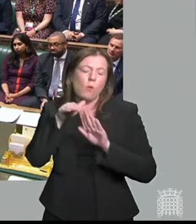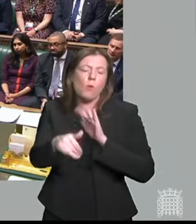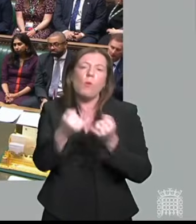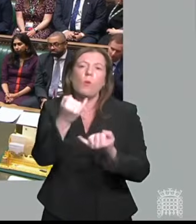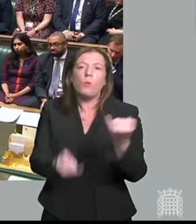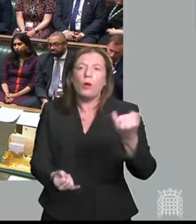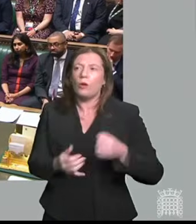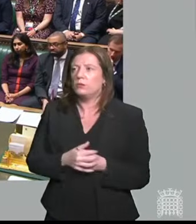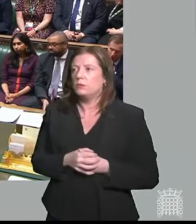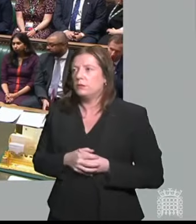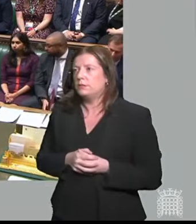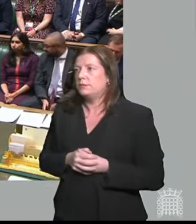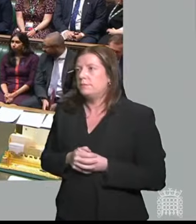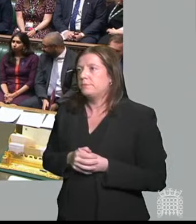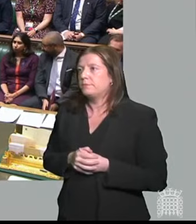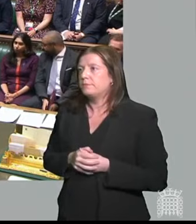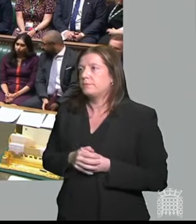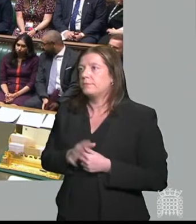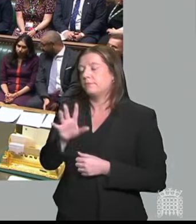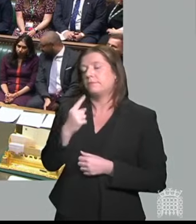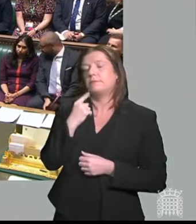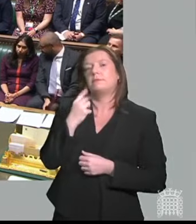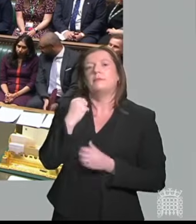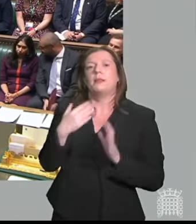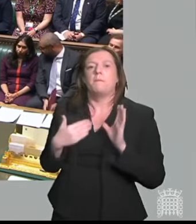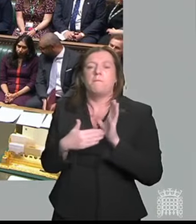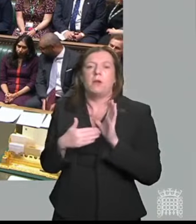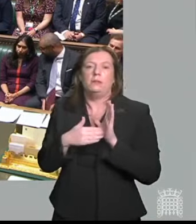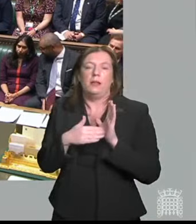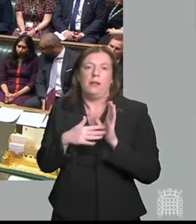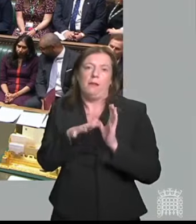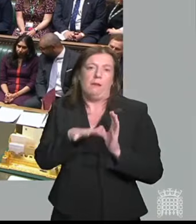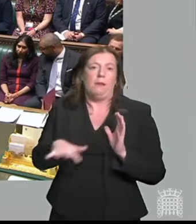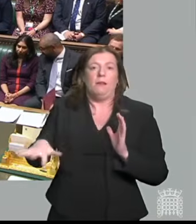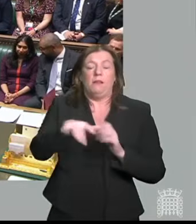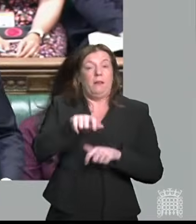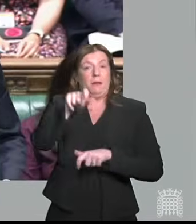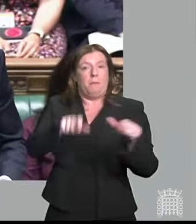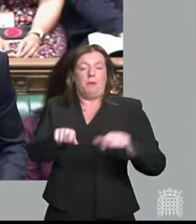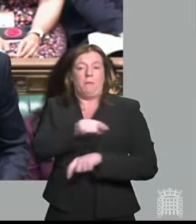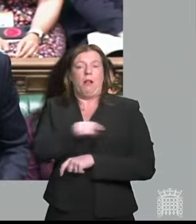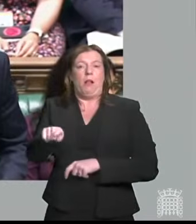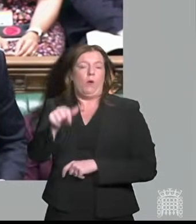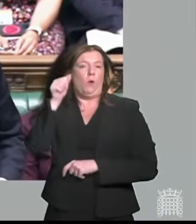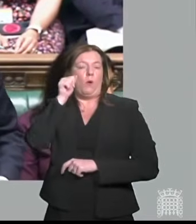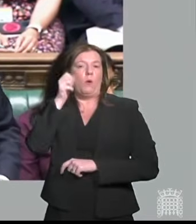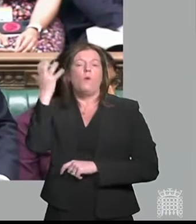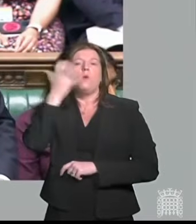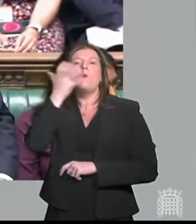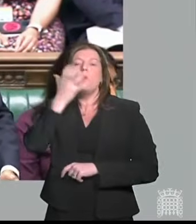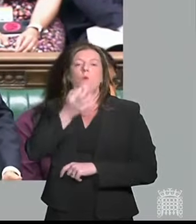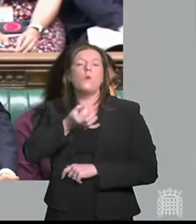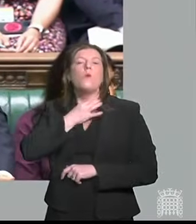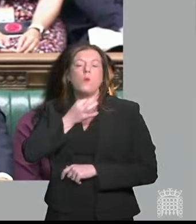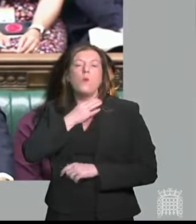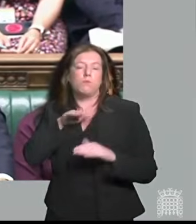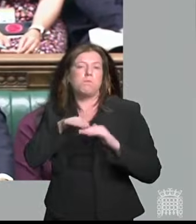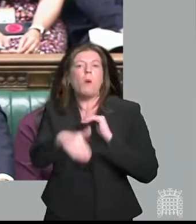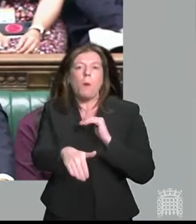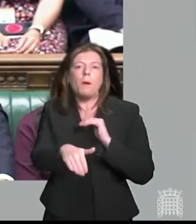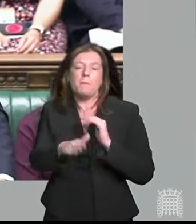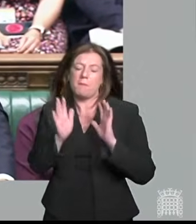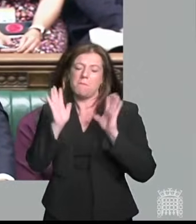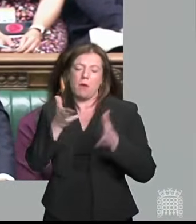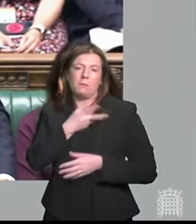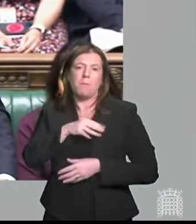Mr. Speaker, as I said on Monday, an acute humanitarian crisis is unfolding to which we must respond. It is right that we